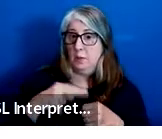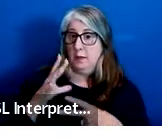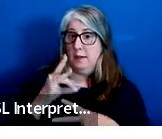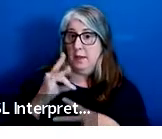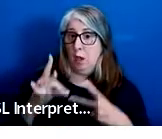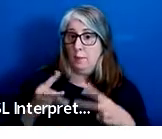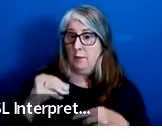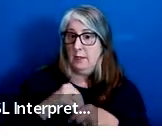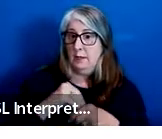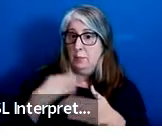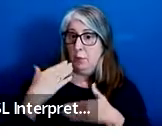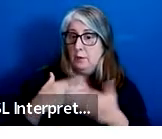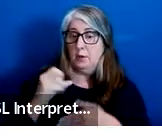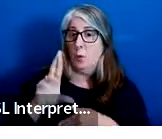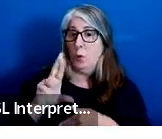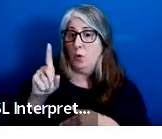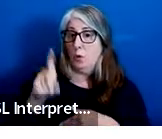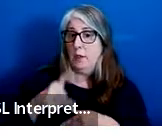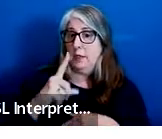year?